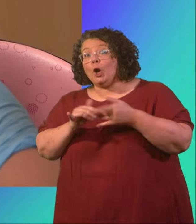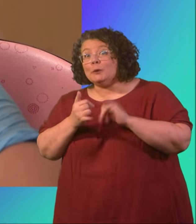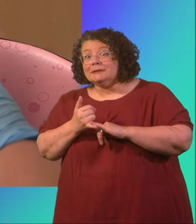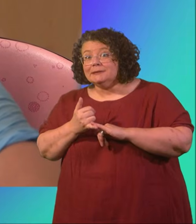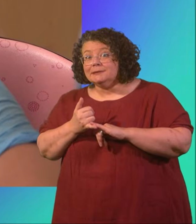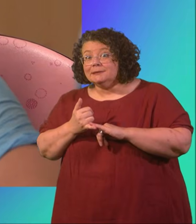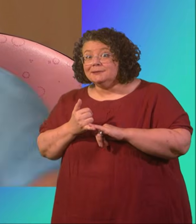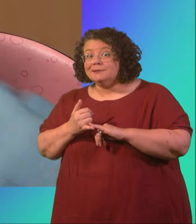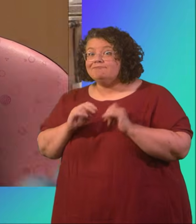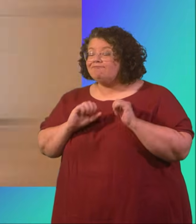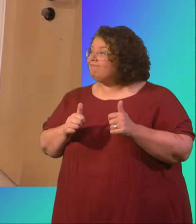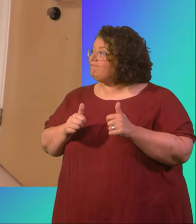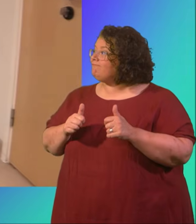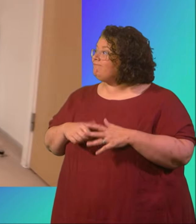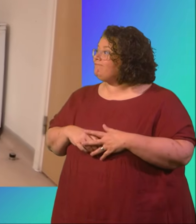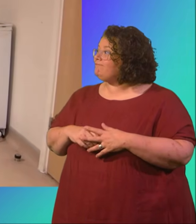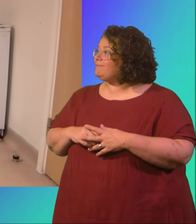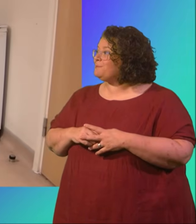ready for action.